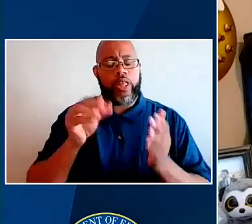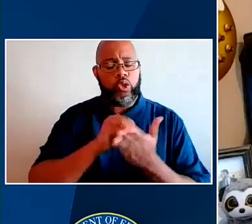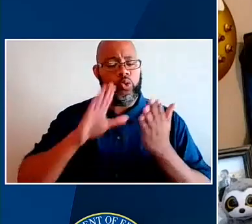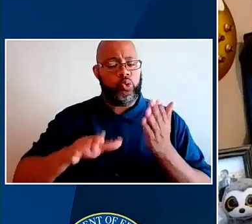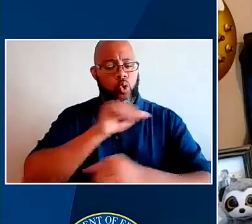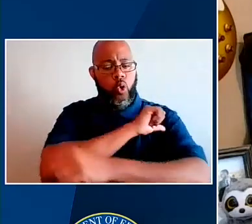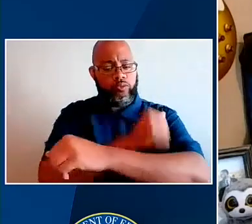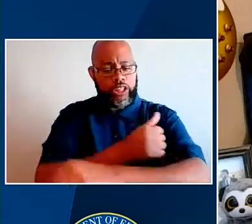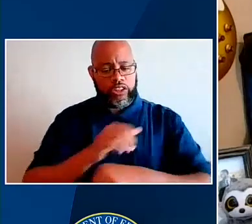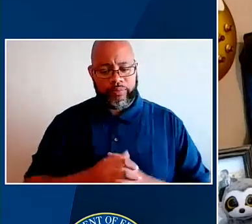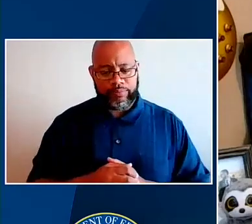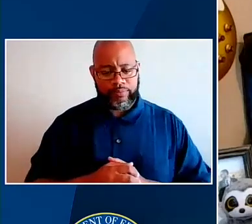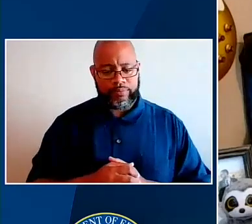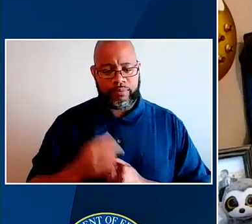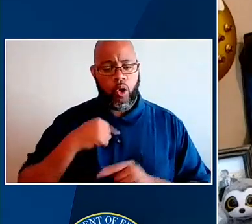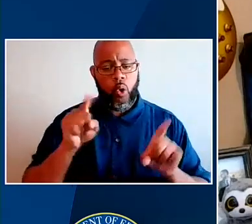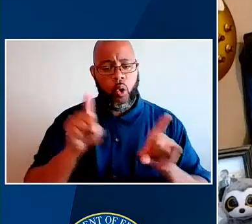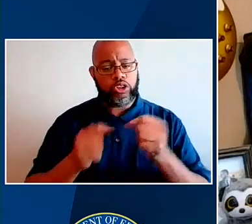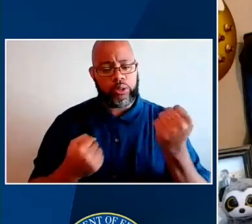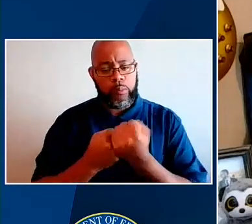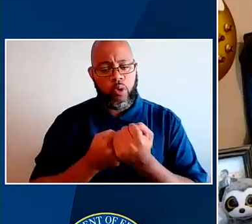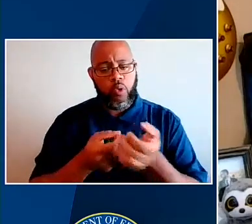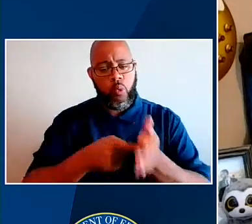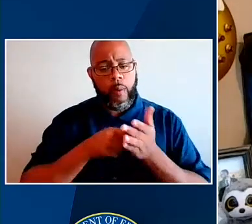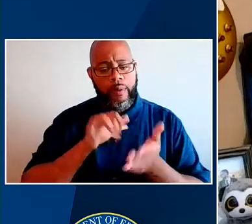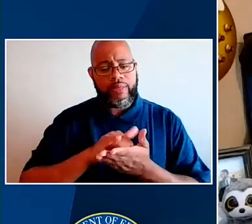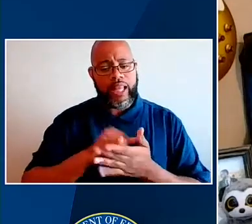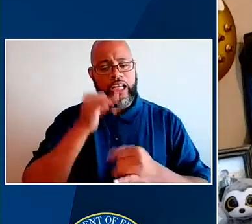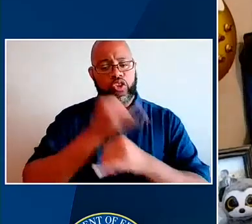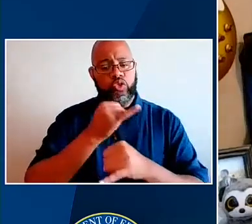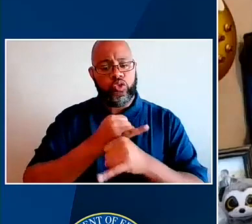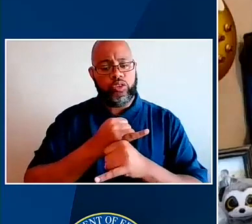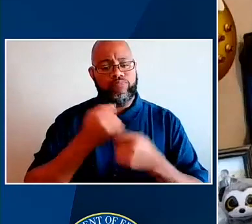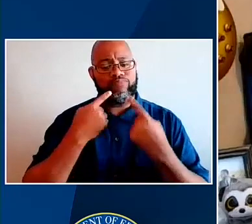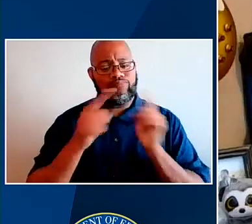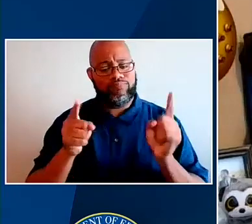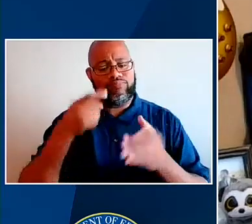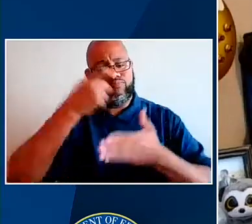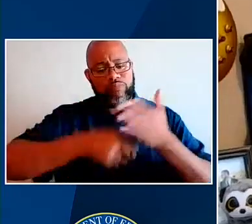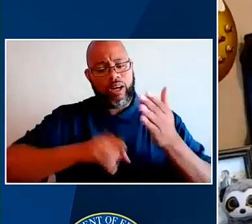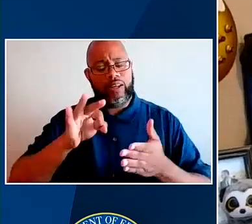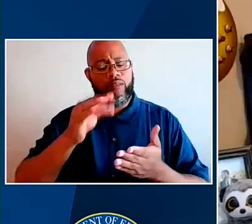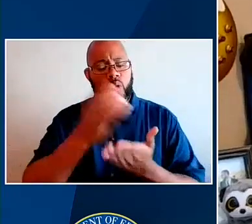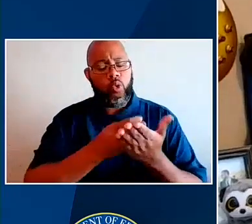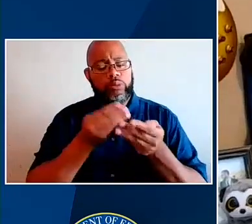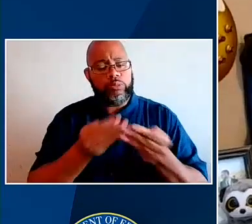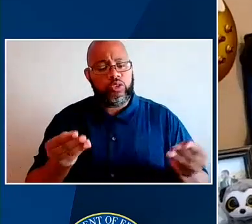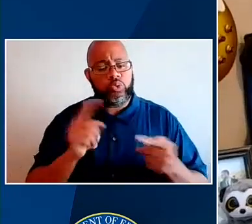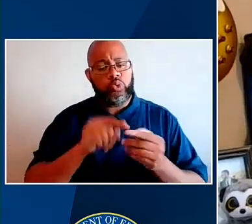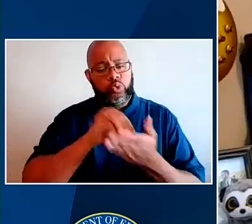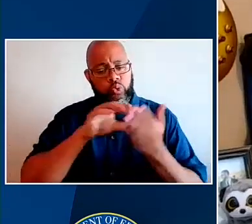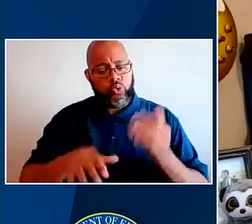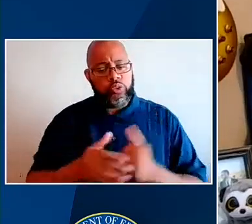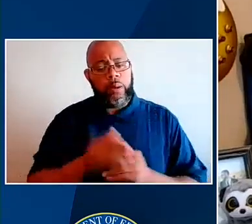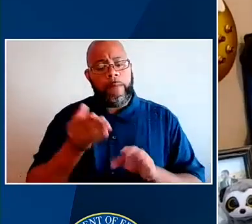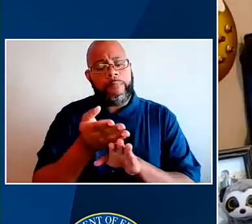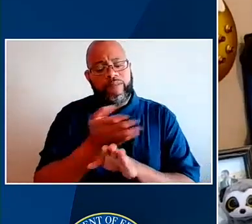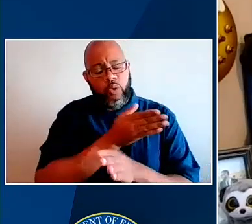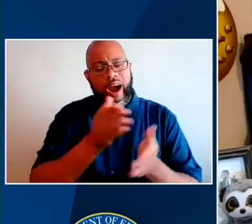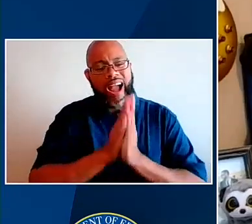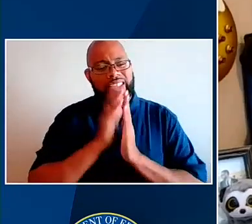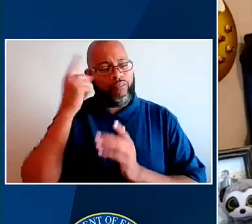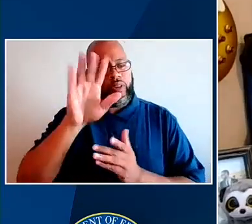authorization. I also support the requirement that institutions disclose the price of these course materials to students before asking for